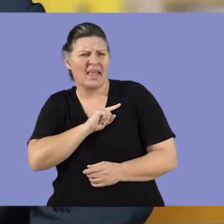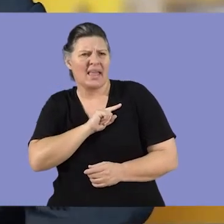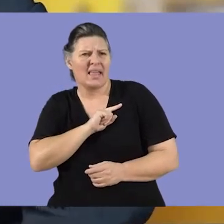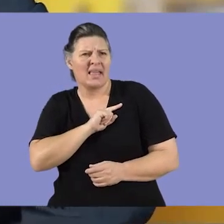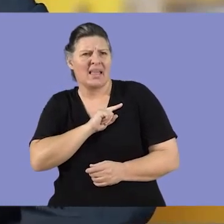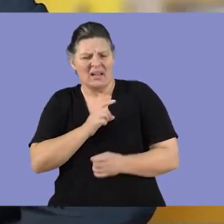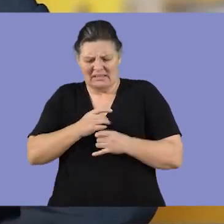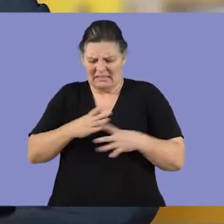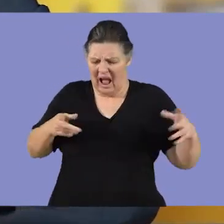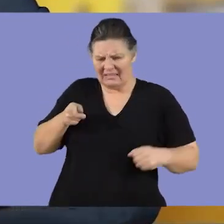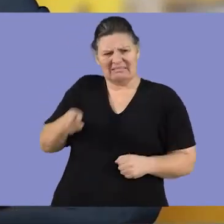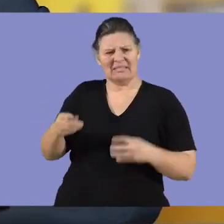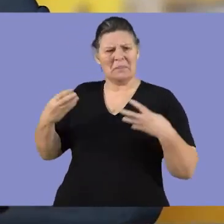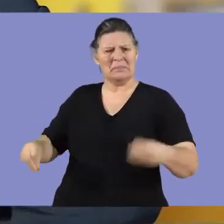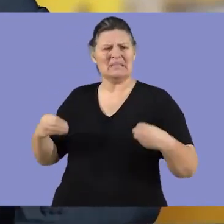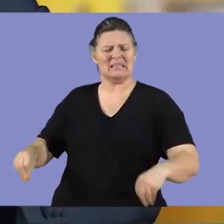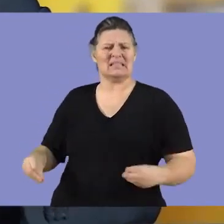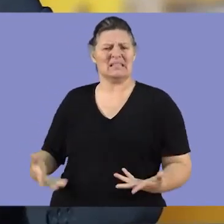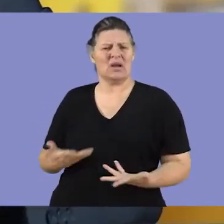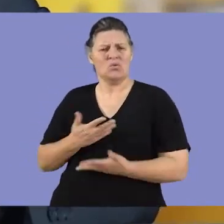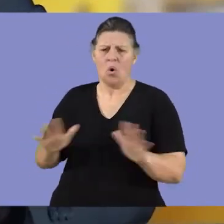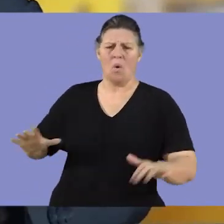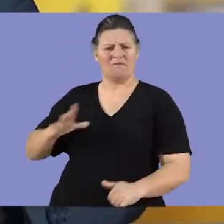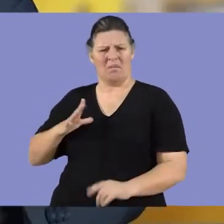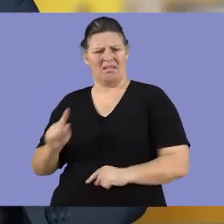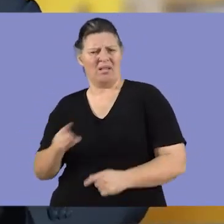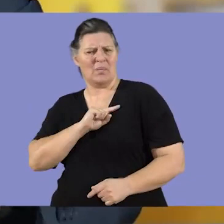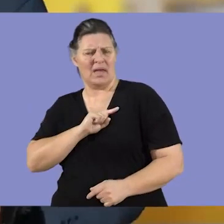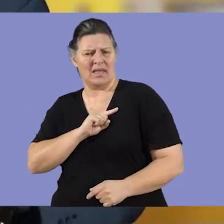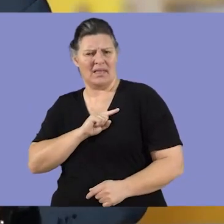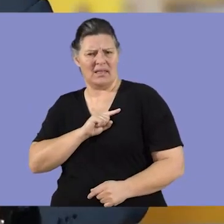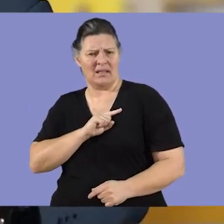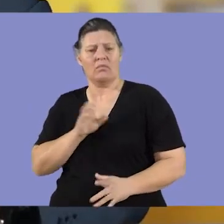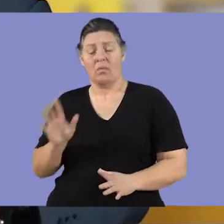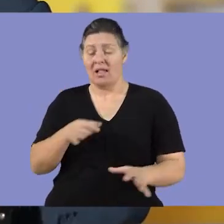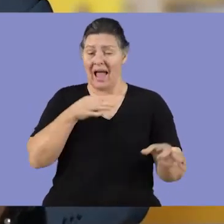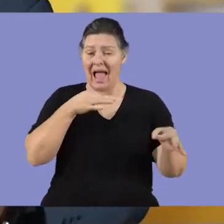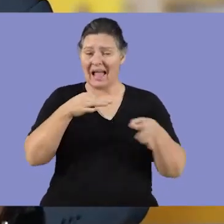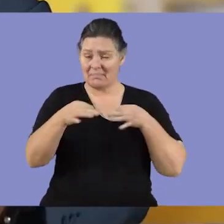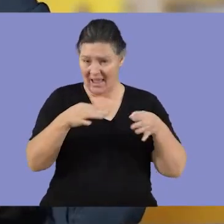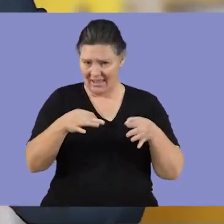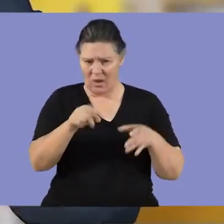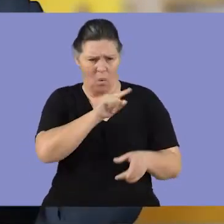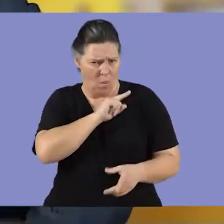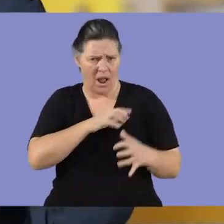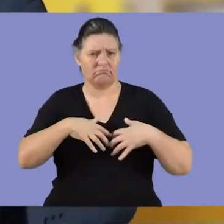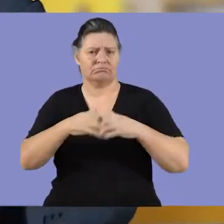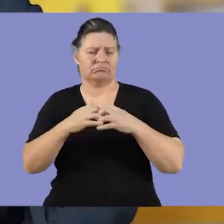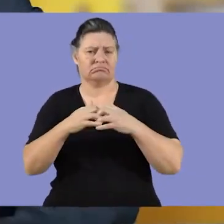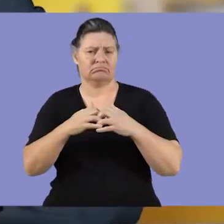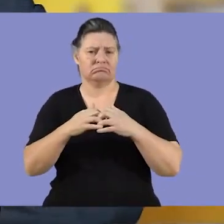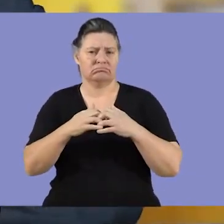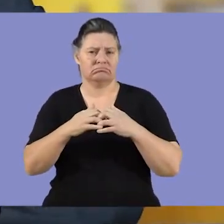start an informal business? Why would you start an informal business? I'm going to move then to explaining the